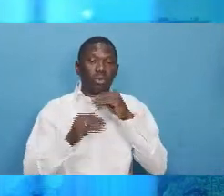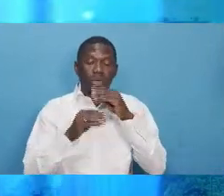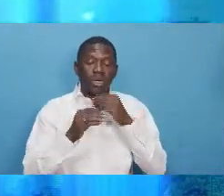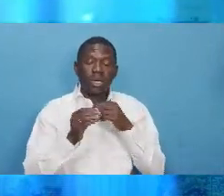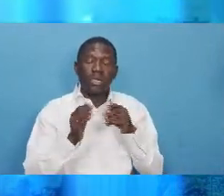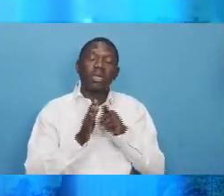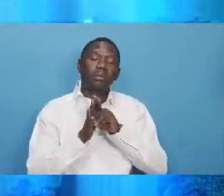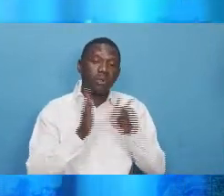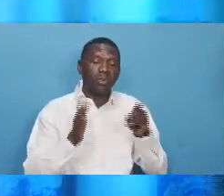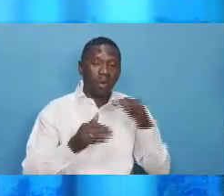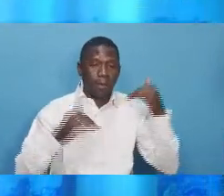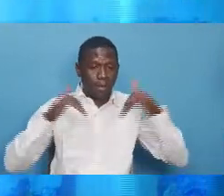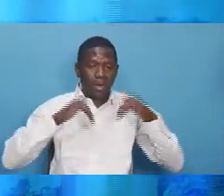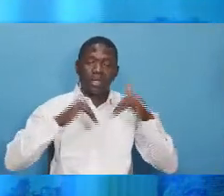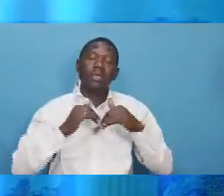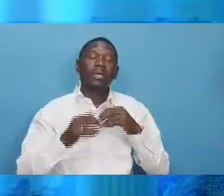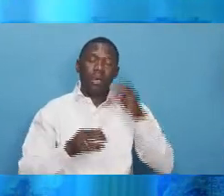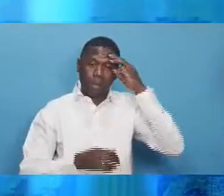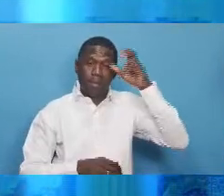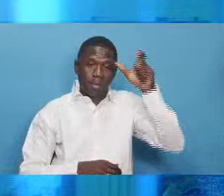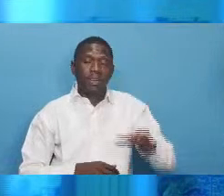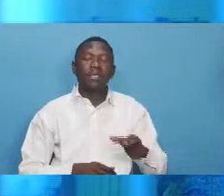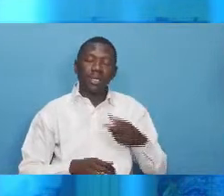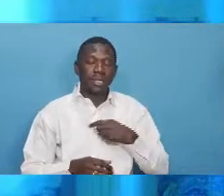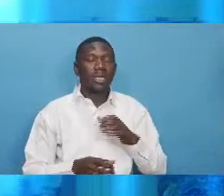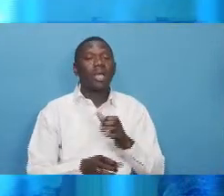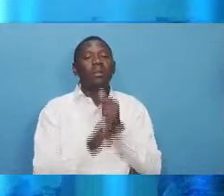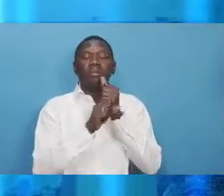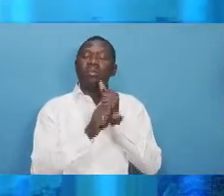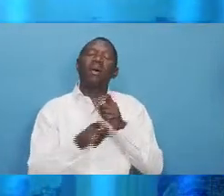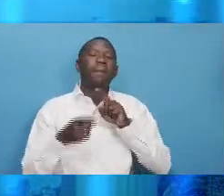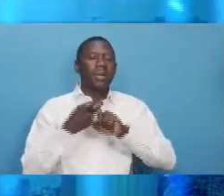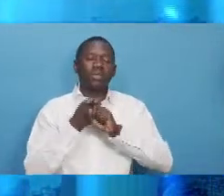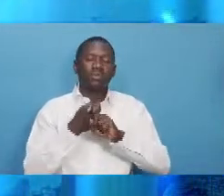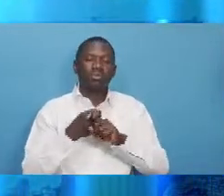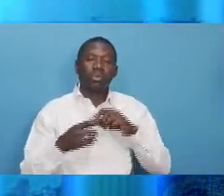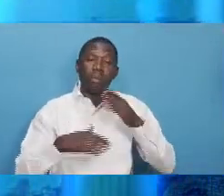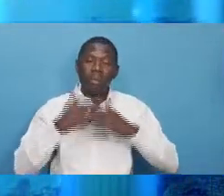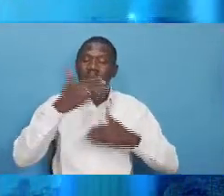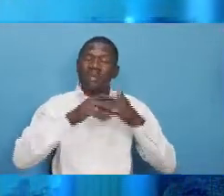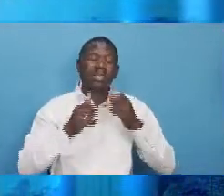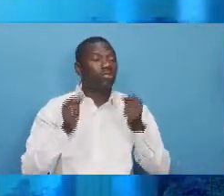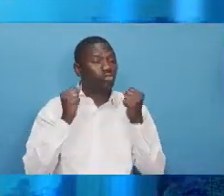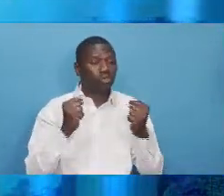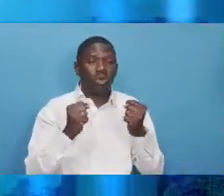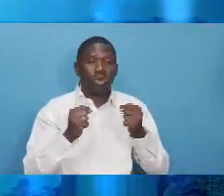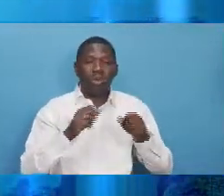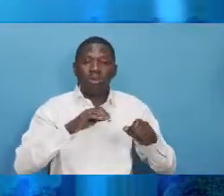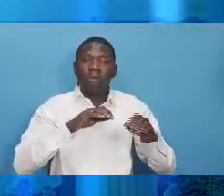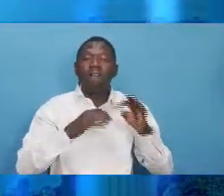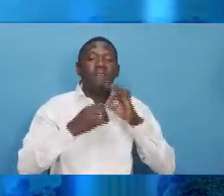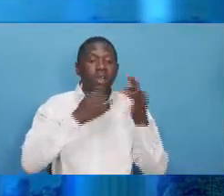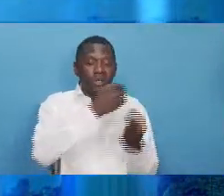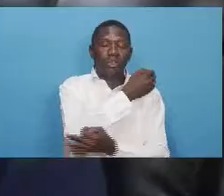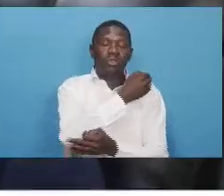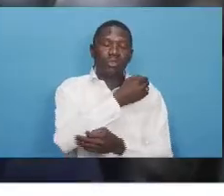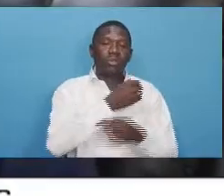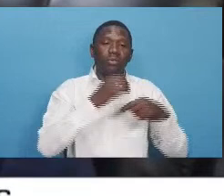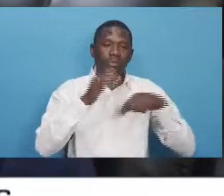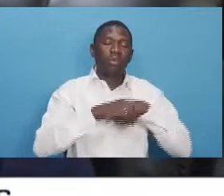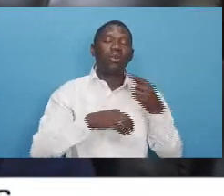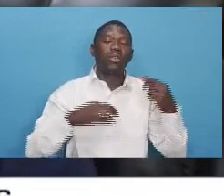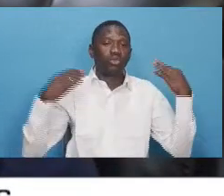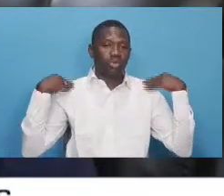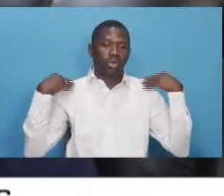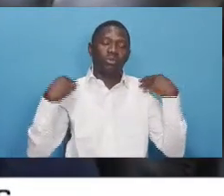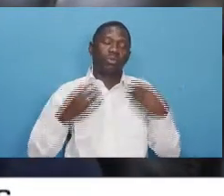called on partners to help the country build a strong foundation for football growth. Ansumane Sonyasi reports. In a